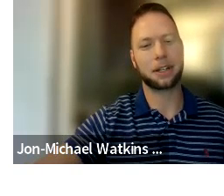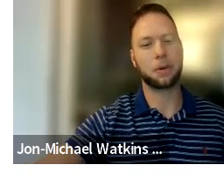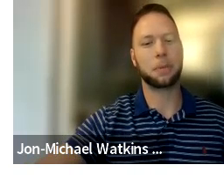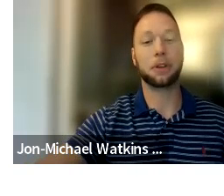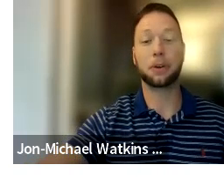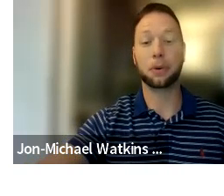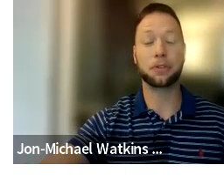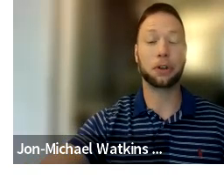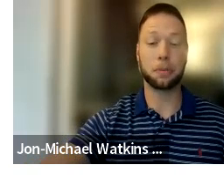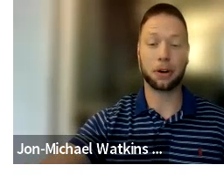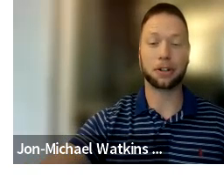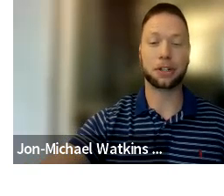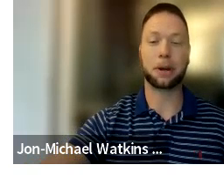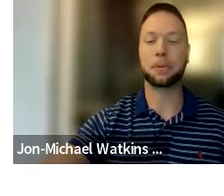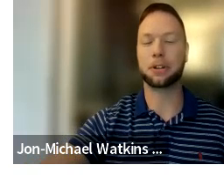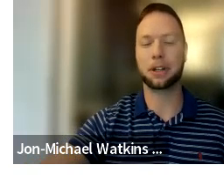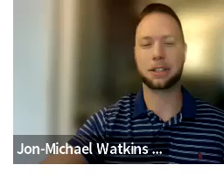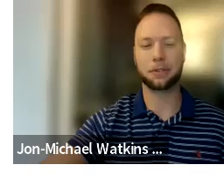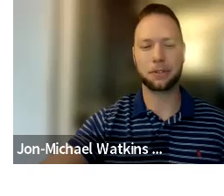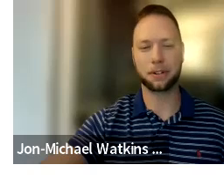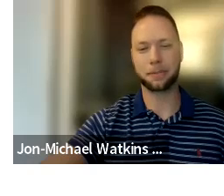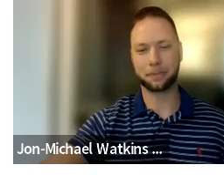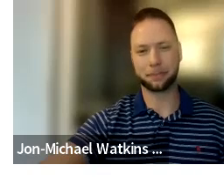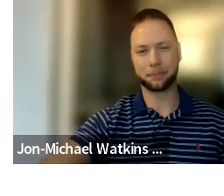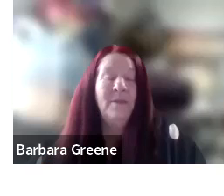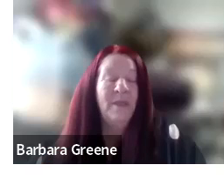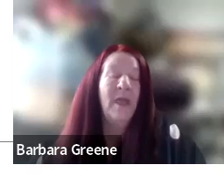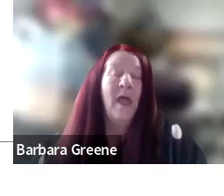how it opened the doors for new partnership opportunities in the future?